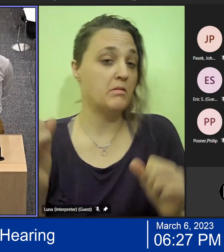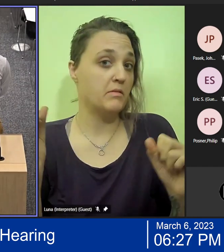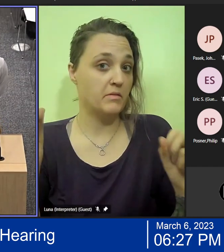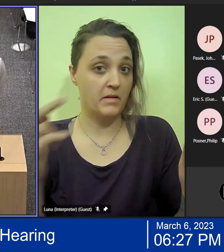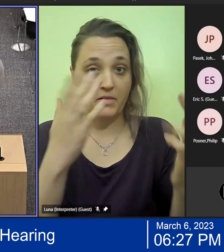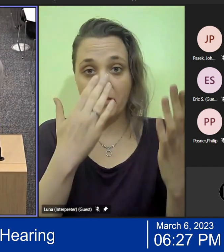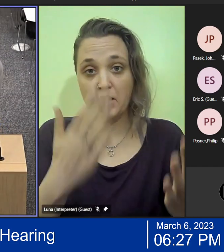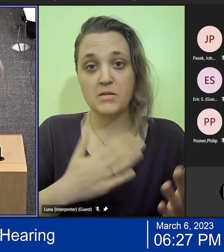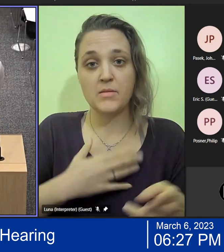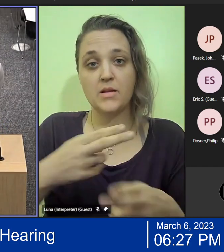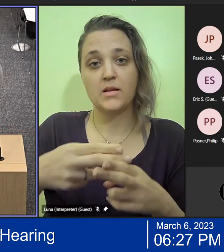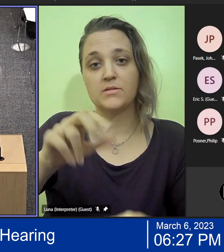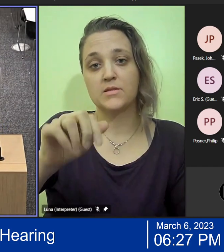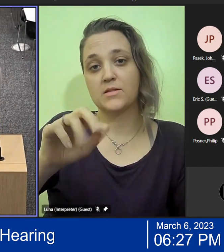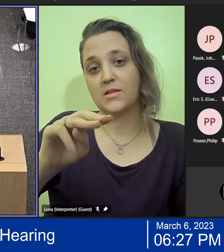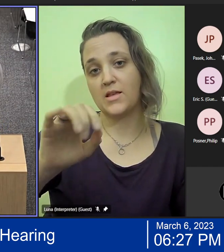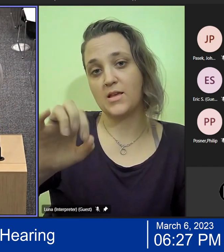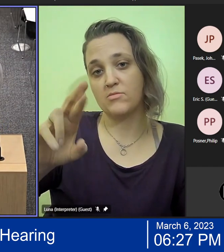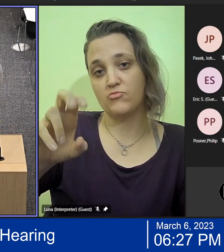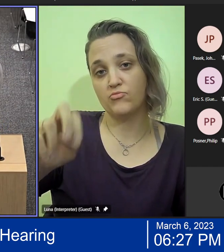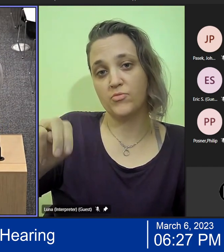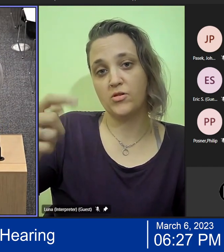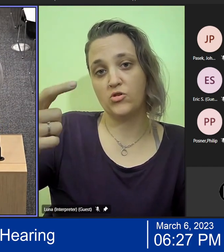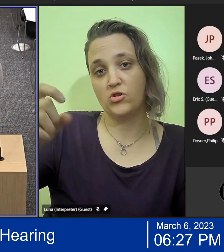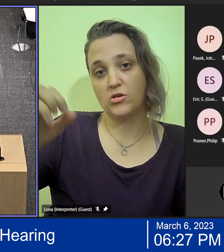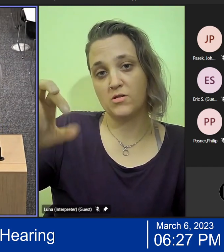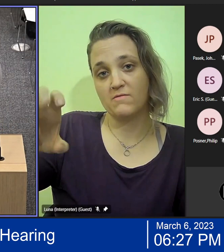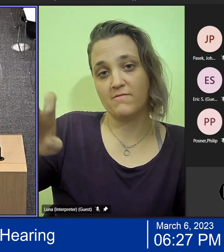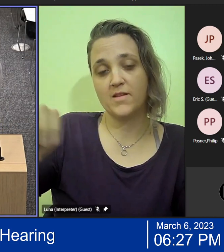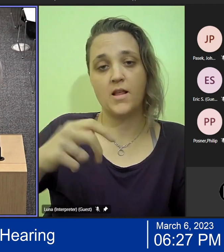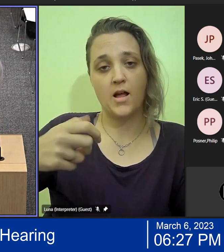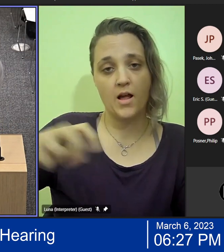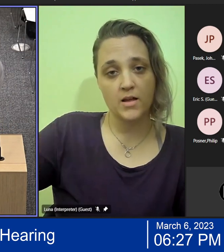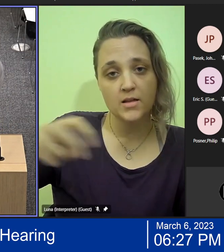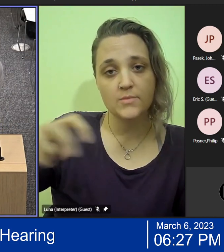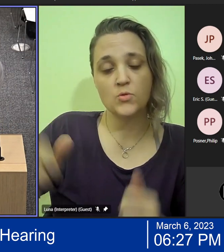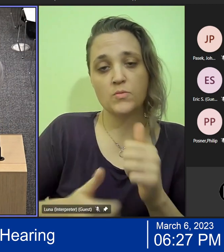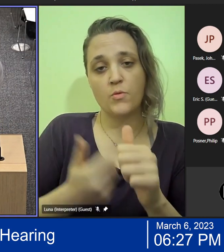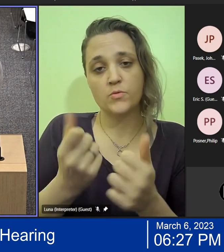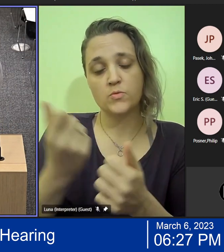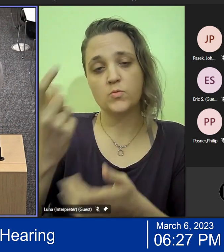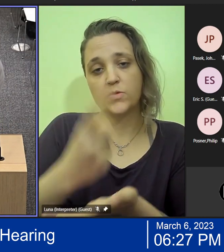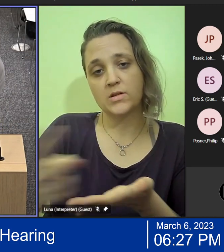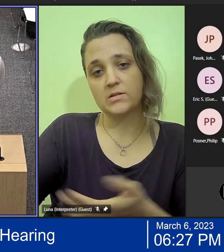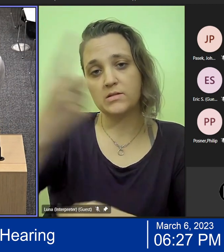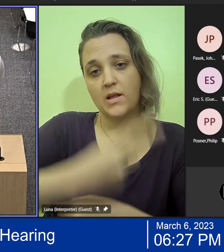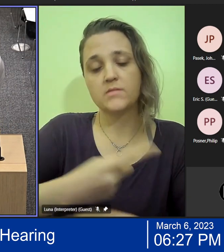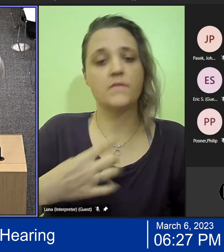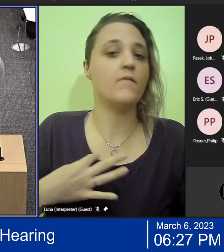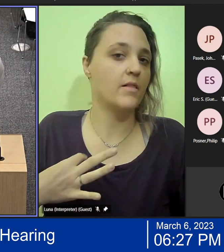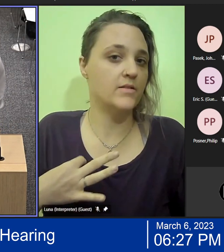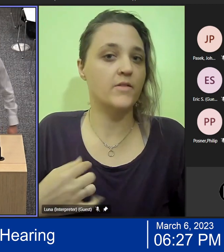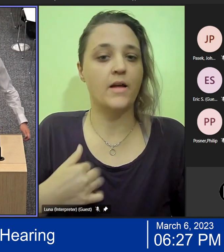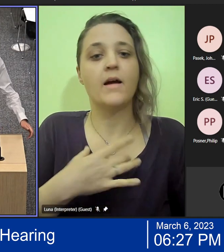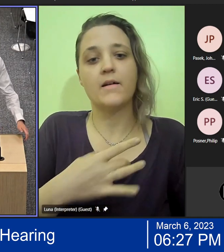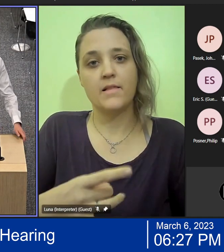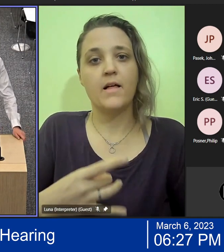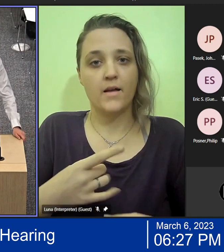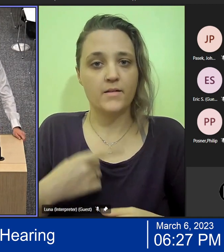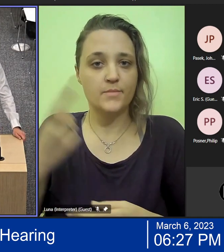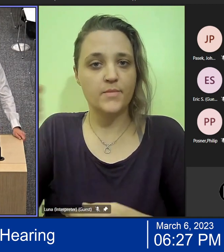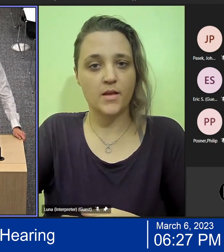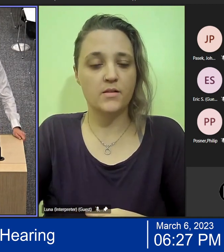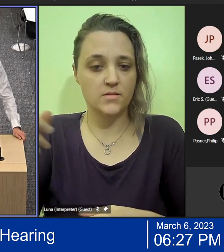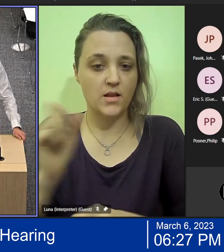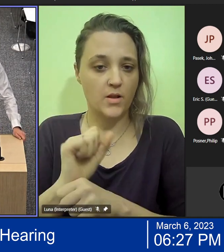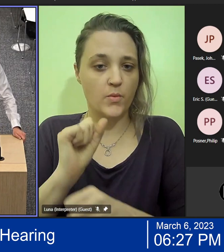Go ahead. Yeah, thanks. My name is Cameron Gervin, and I commute most weekdays, and I'll say voluntarily because I like being